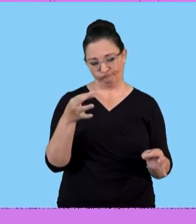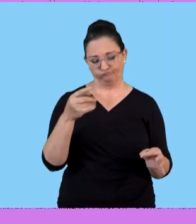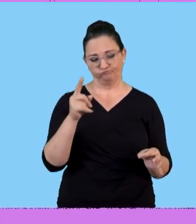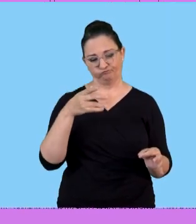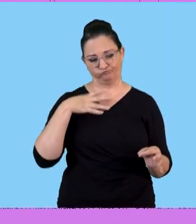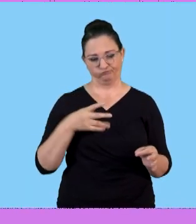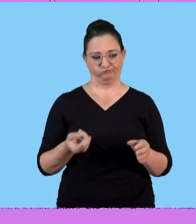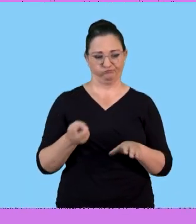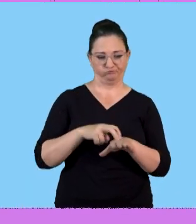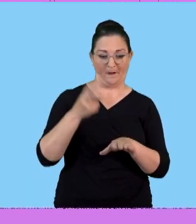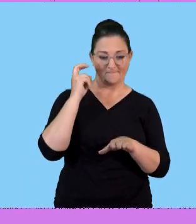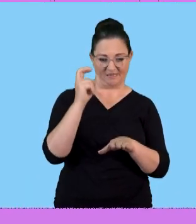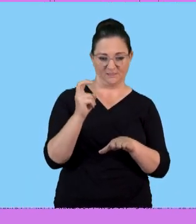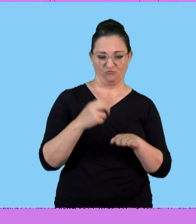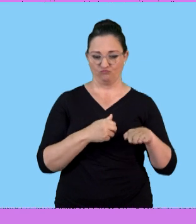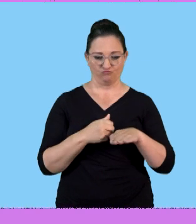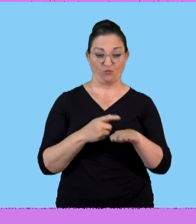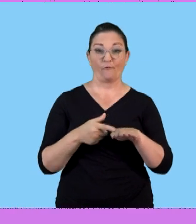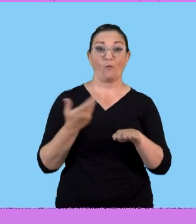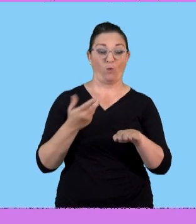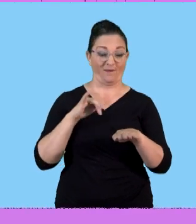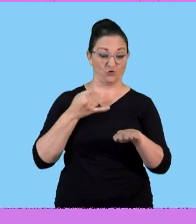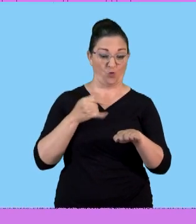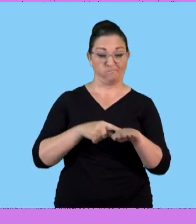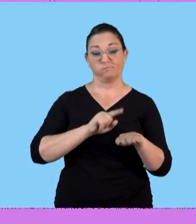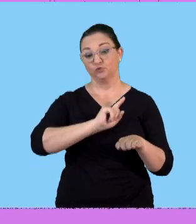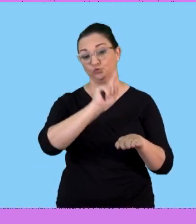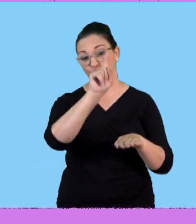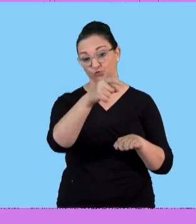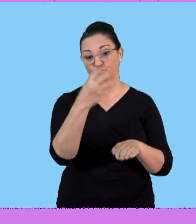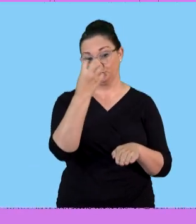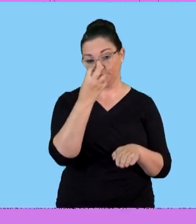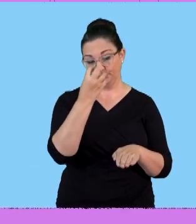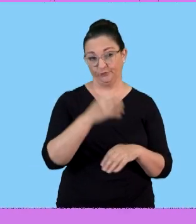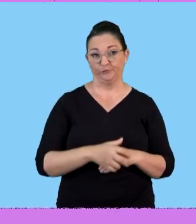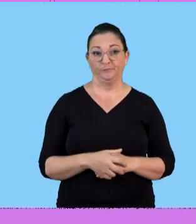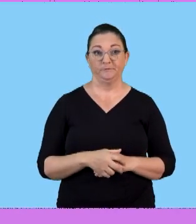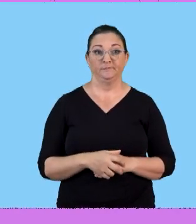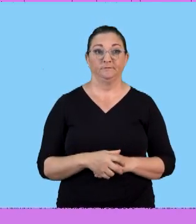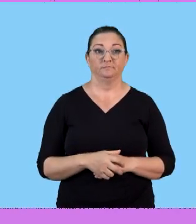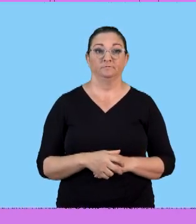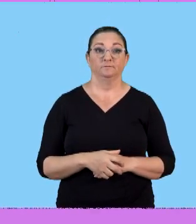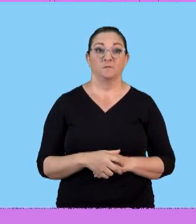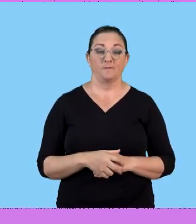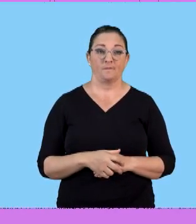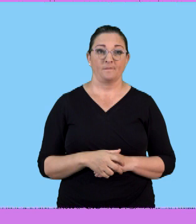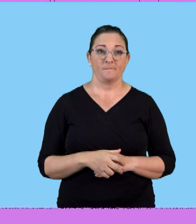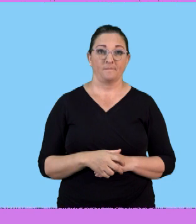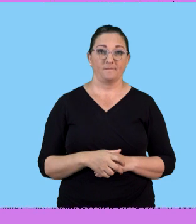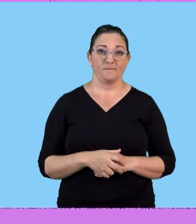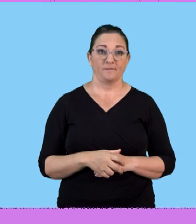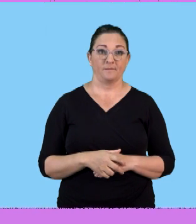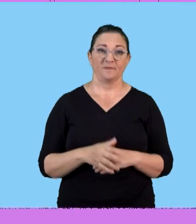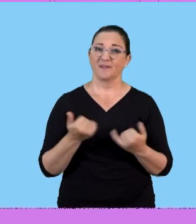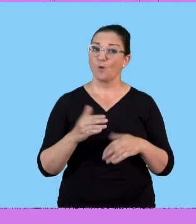a bus from Johannesburg to Bloemfontein. Right, so here's Johannesburg, so he will travel by bus to